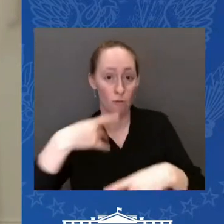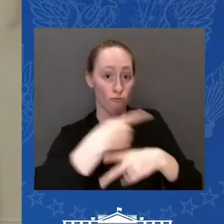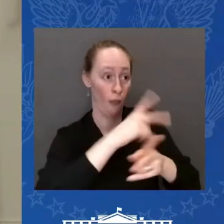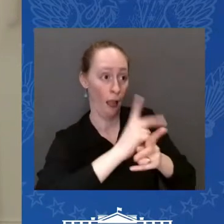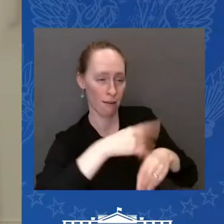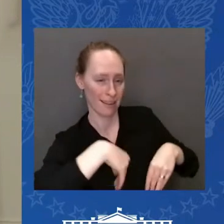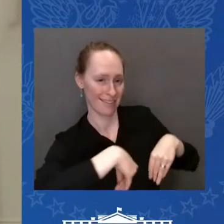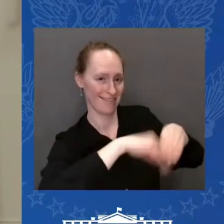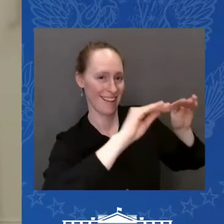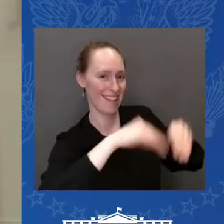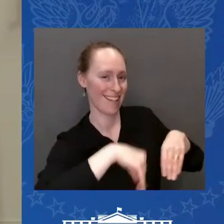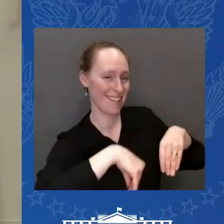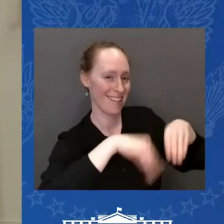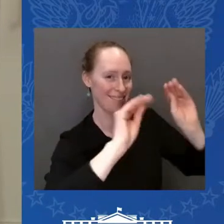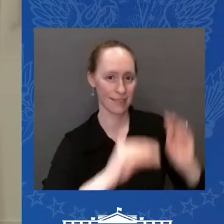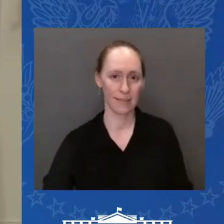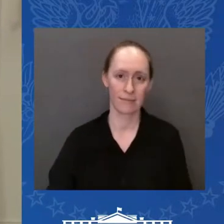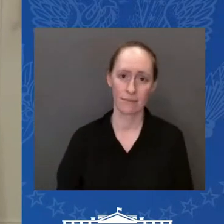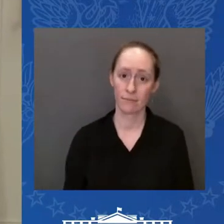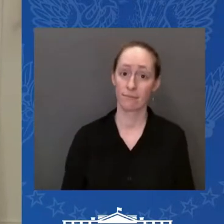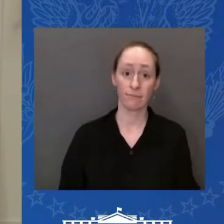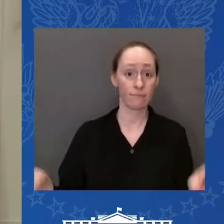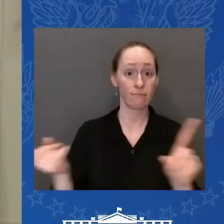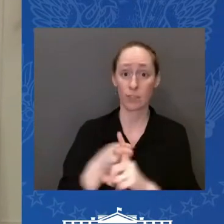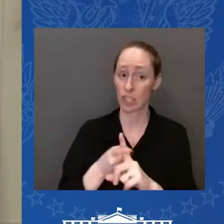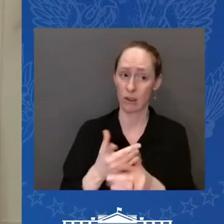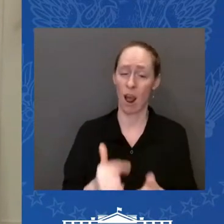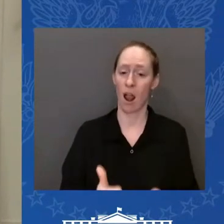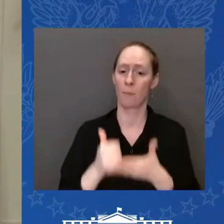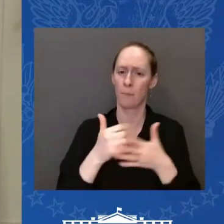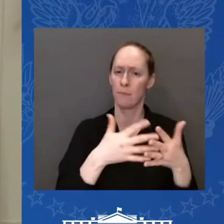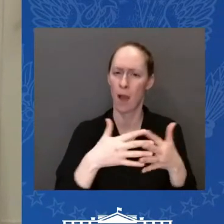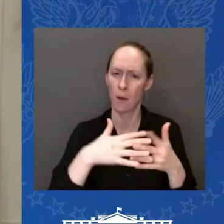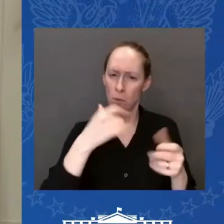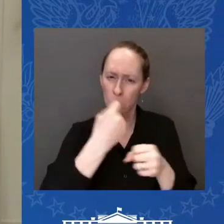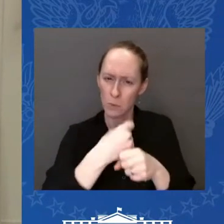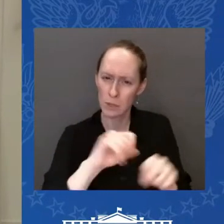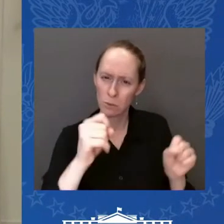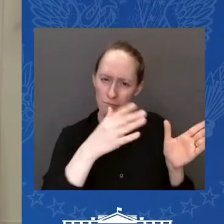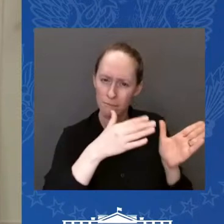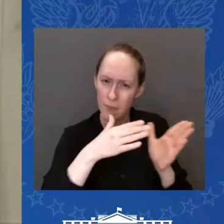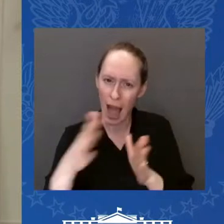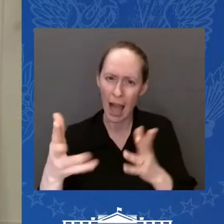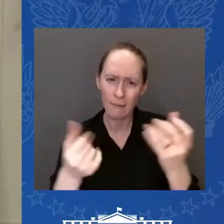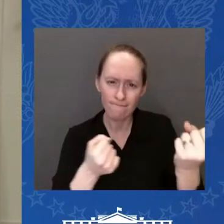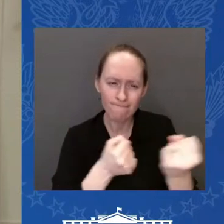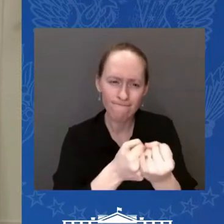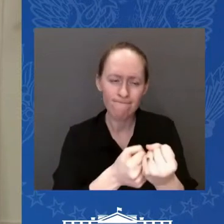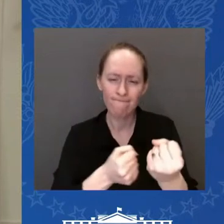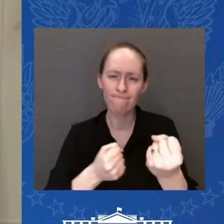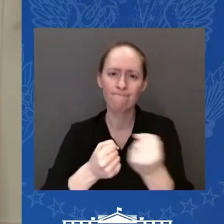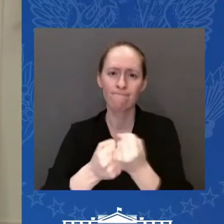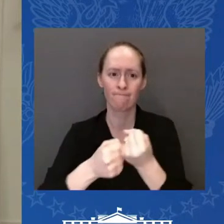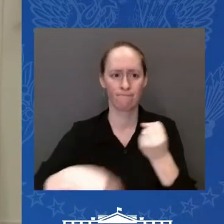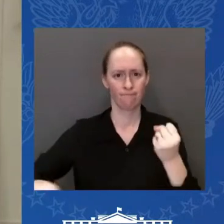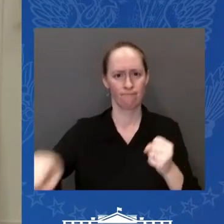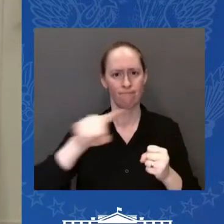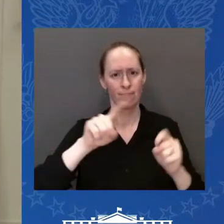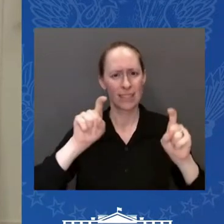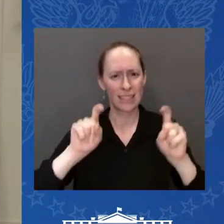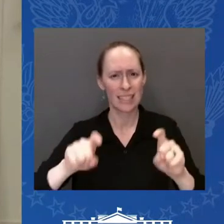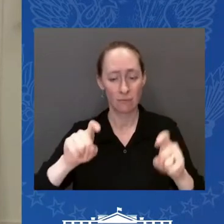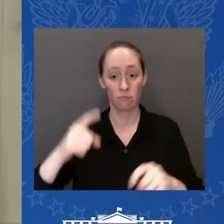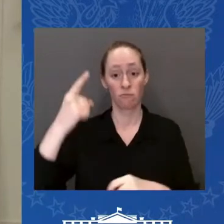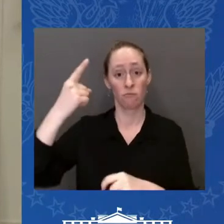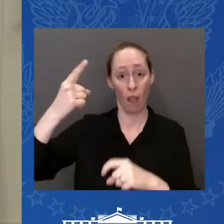immediate economic relief to families and communities that needed it most. One study found that before the law was passed, 70% of the